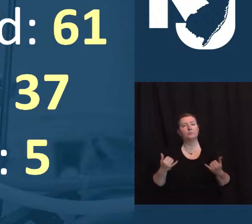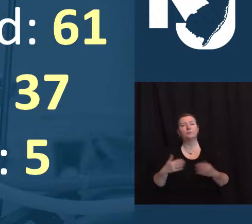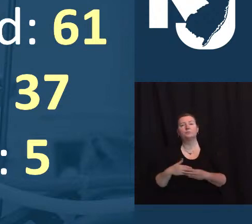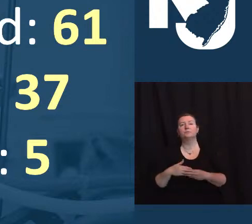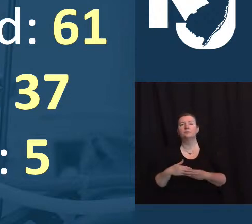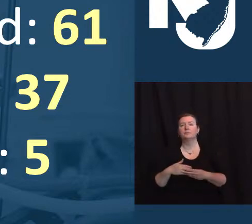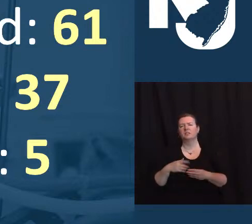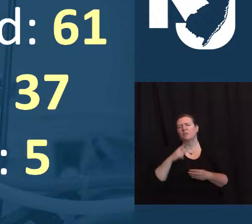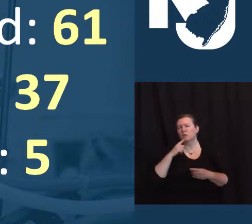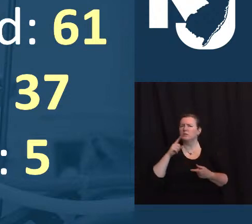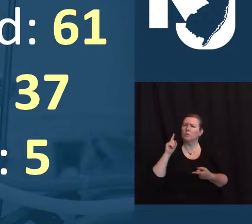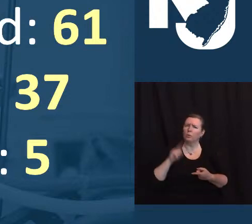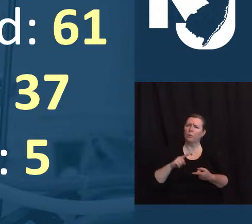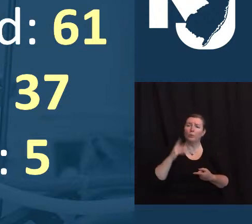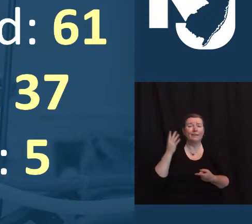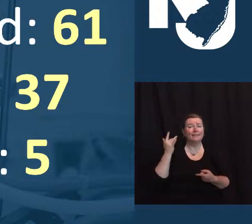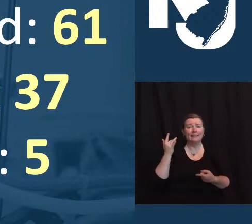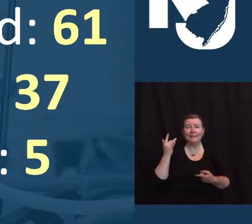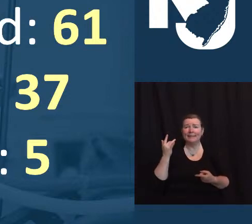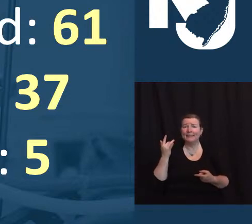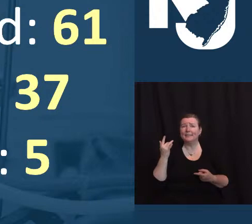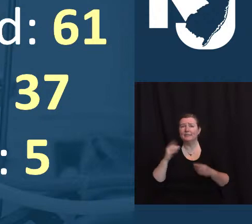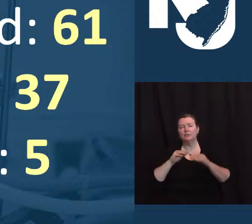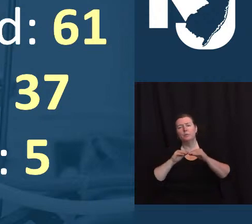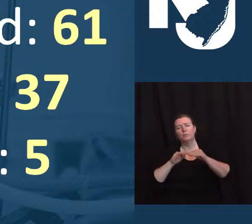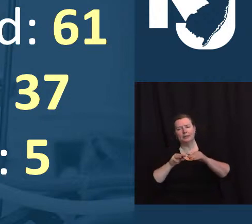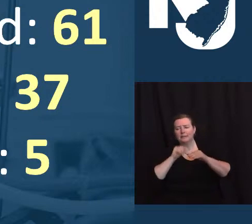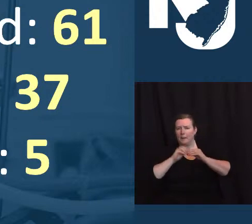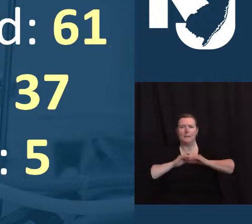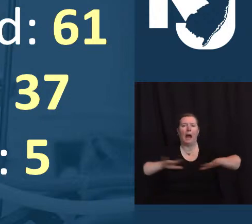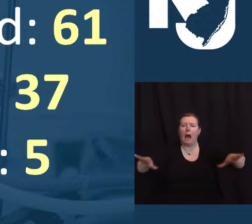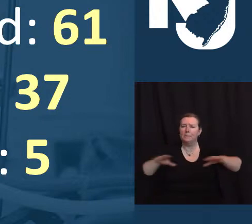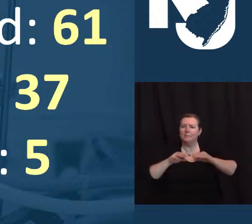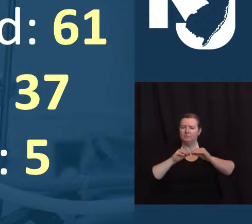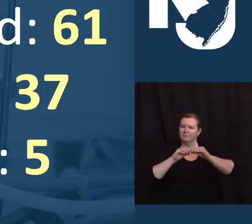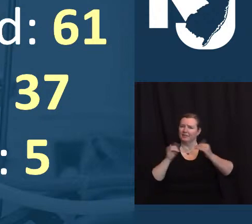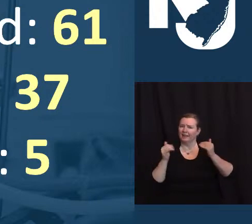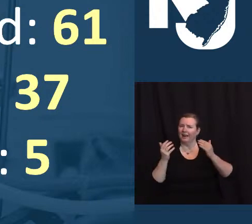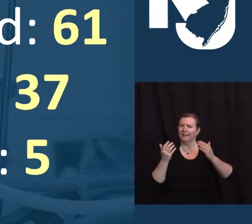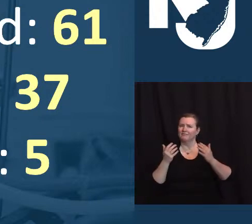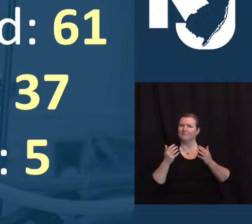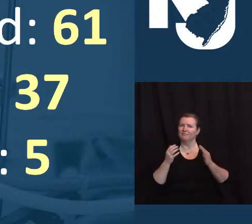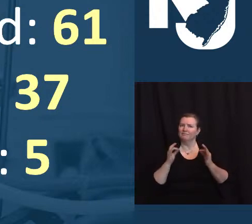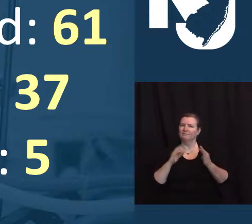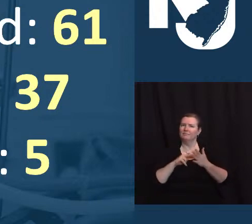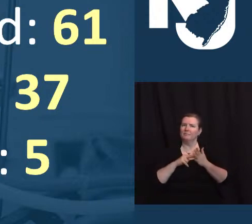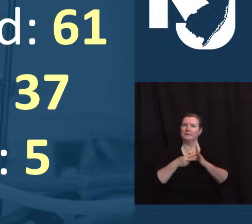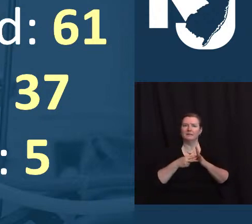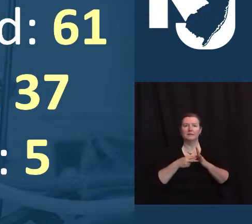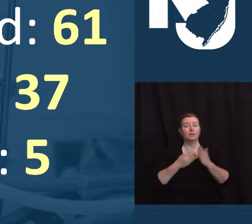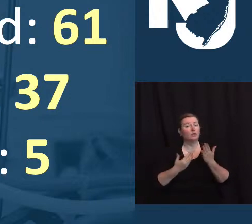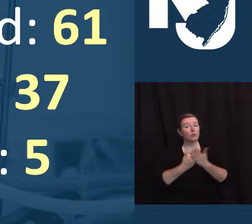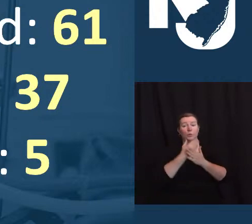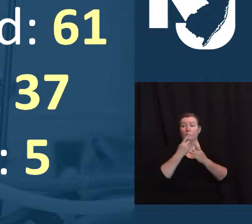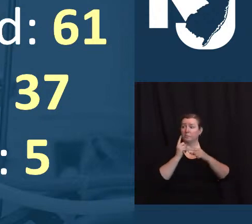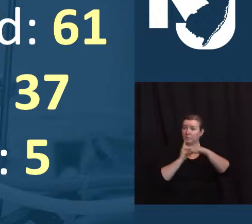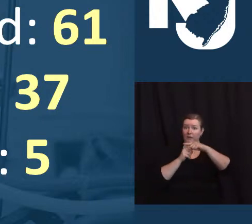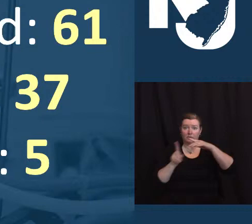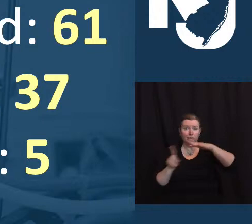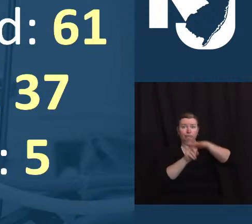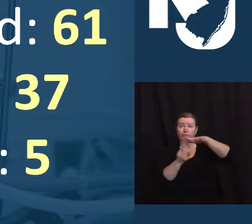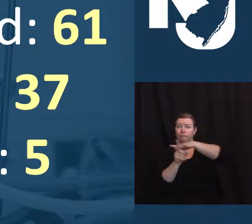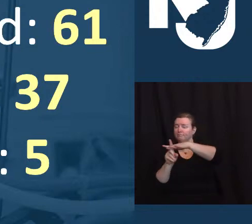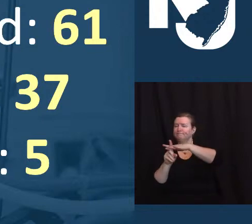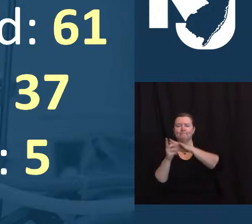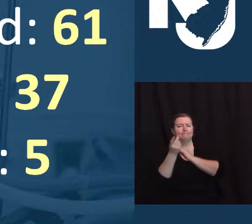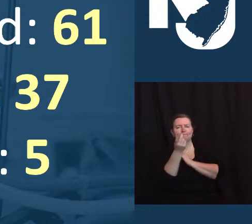because we are steadily decreasing the spread of this virus, which means fewer new cases and therefore fewer hospitalizations. But we